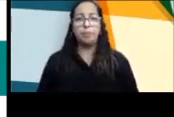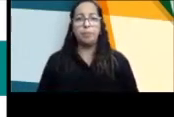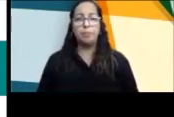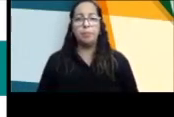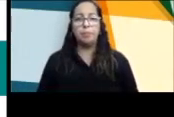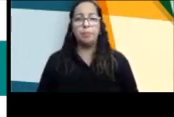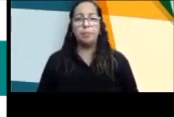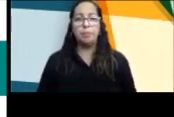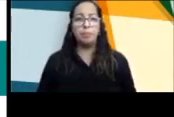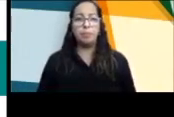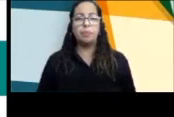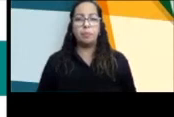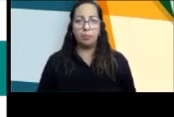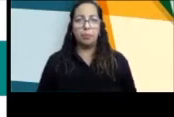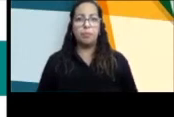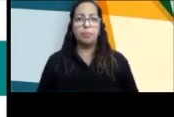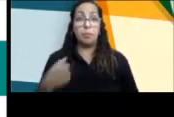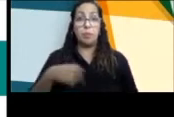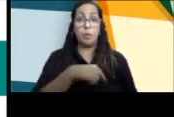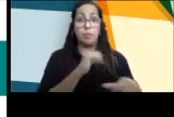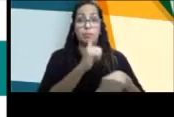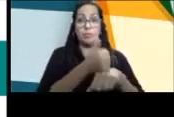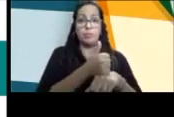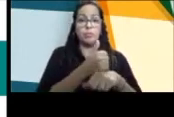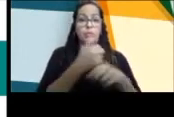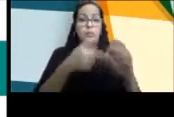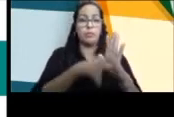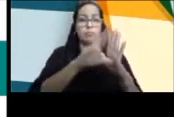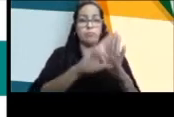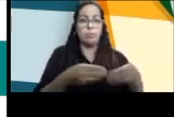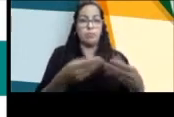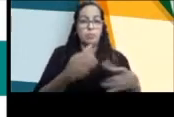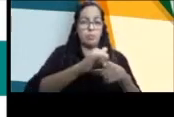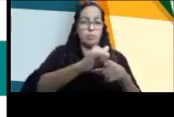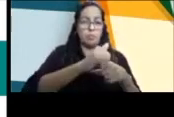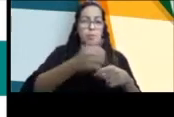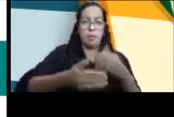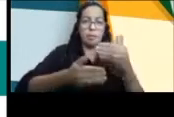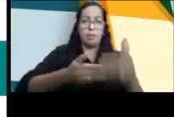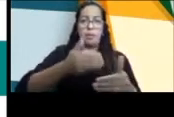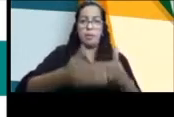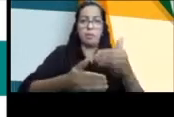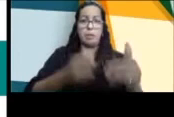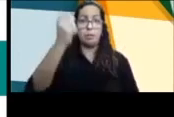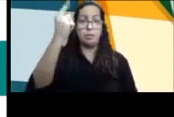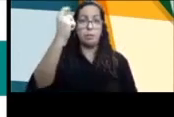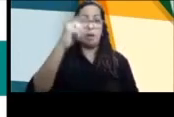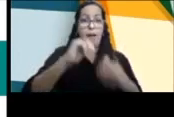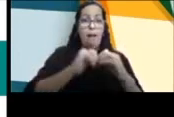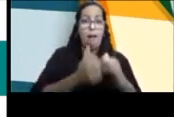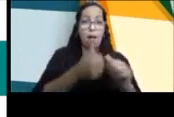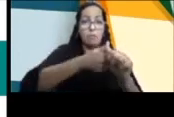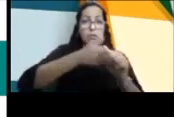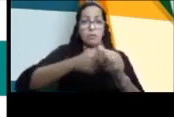We have developed training curriculums which provide a step-by-step approach to learn, understand, and implement requirements for each program